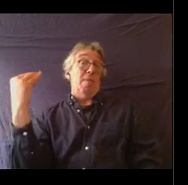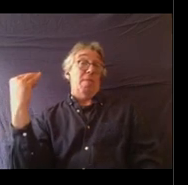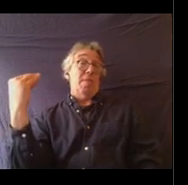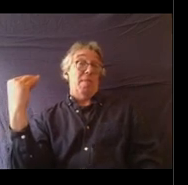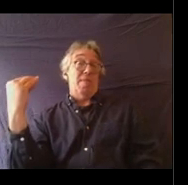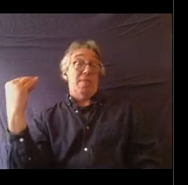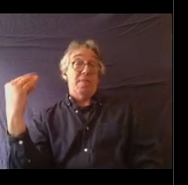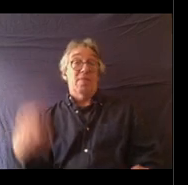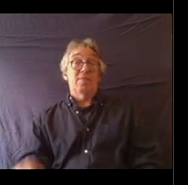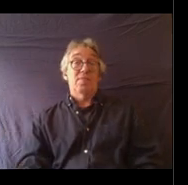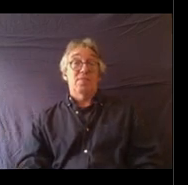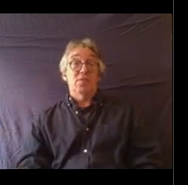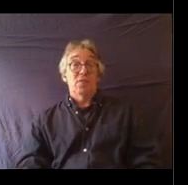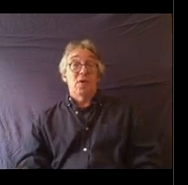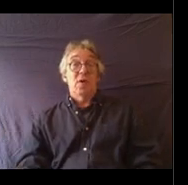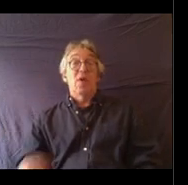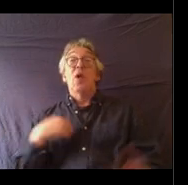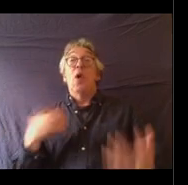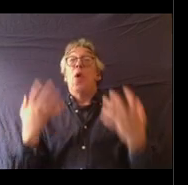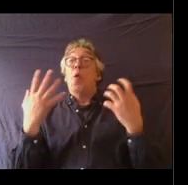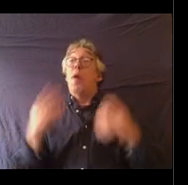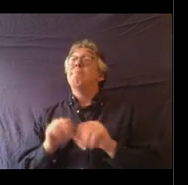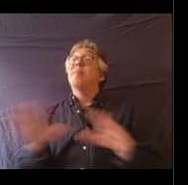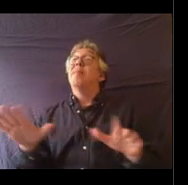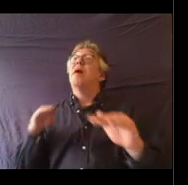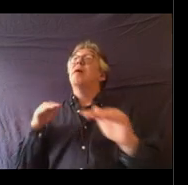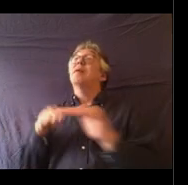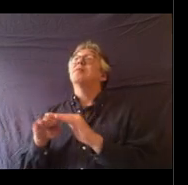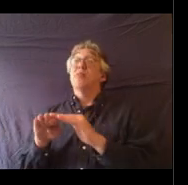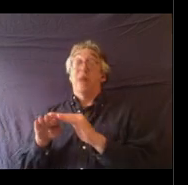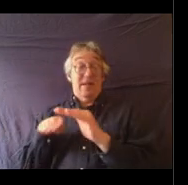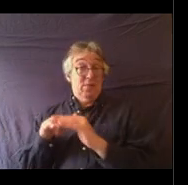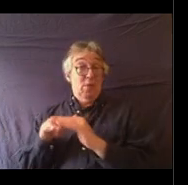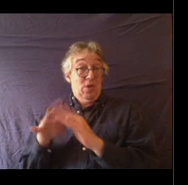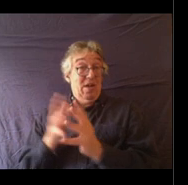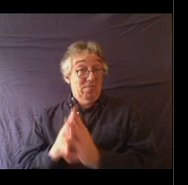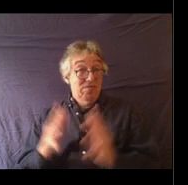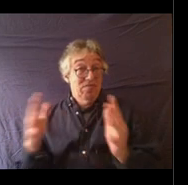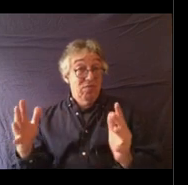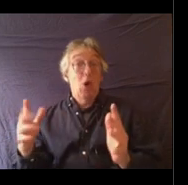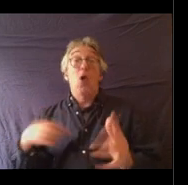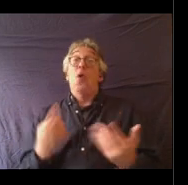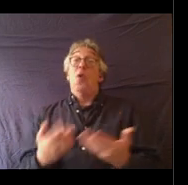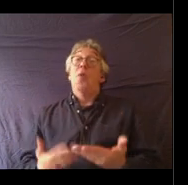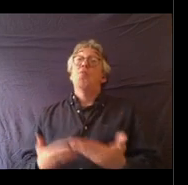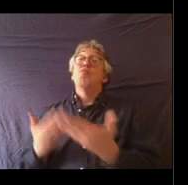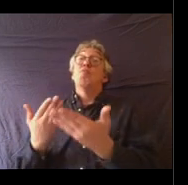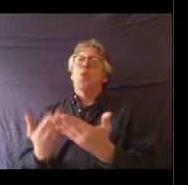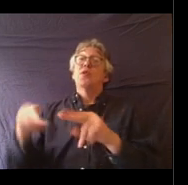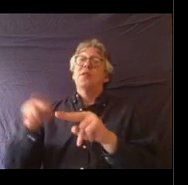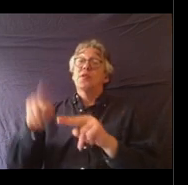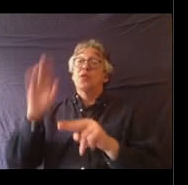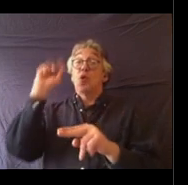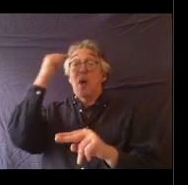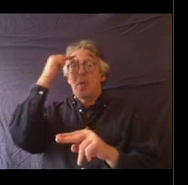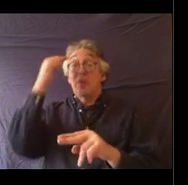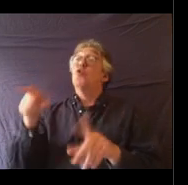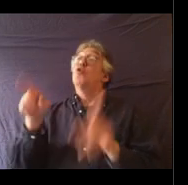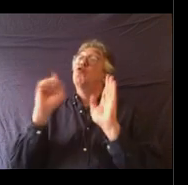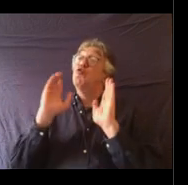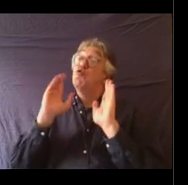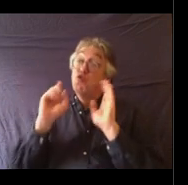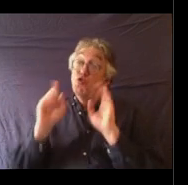we progress on media accessibility, we propose to national authorities to establish,